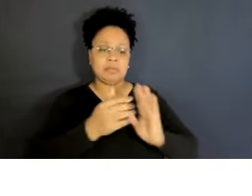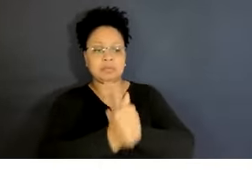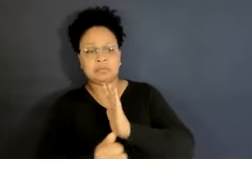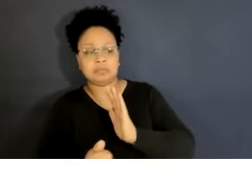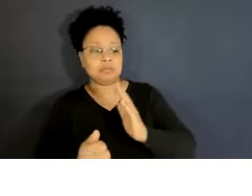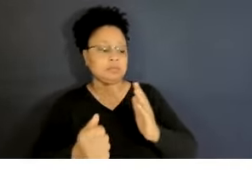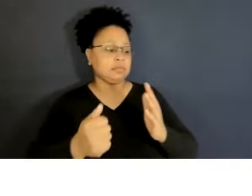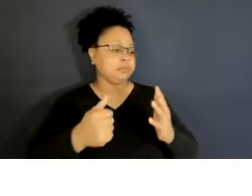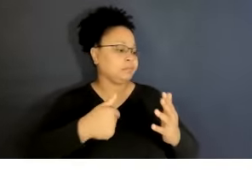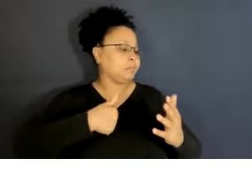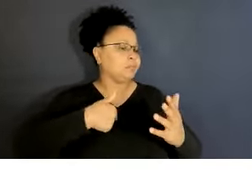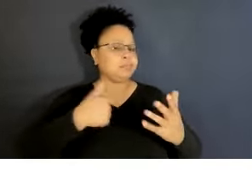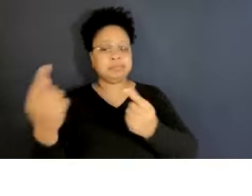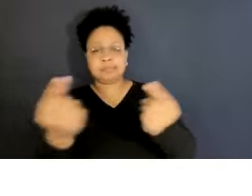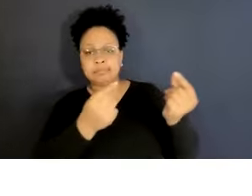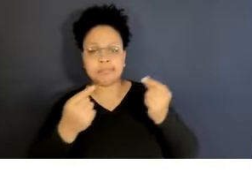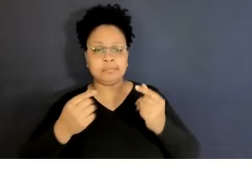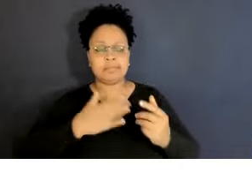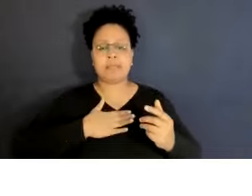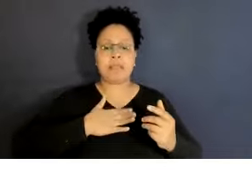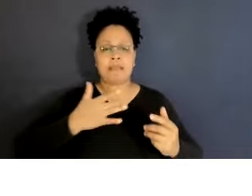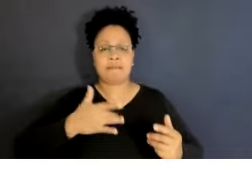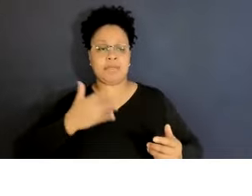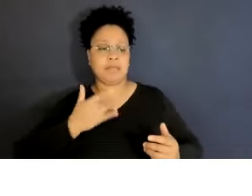That's part of self-advocacy anyway, right? Speaking up for yourself.